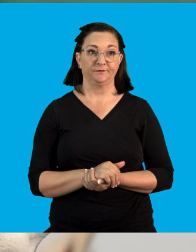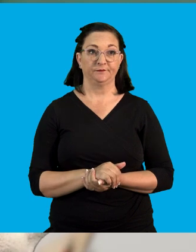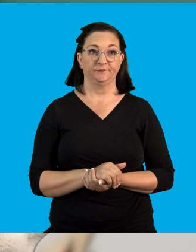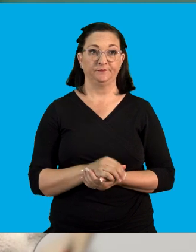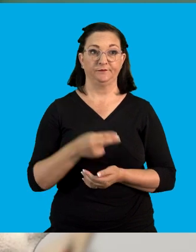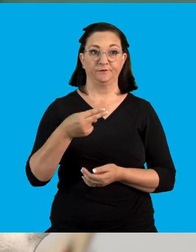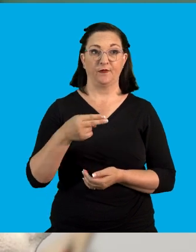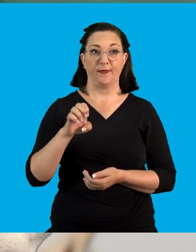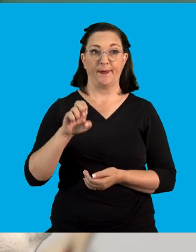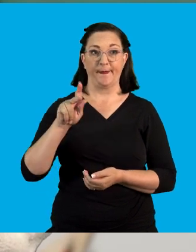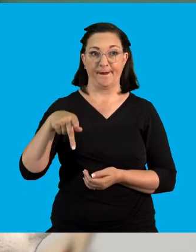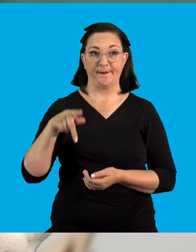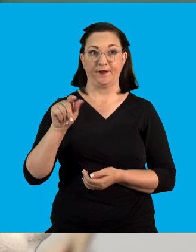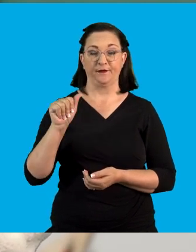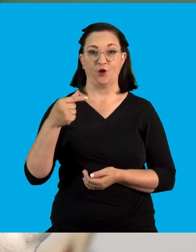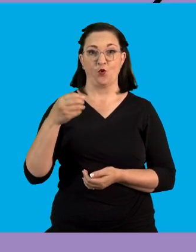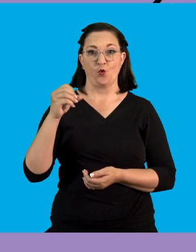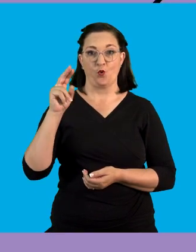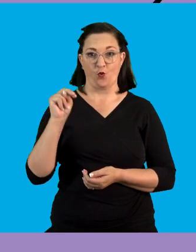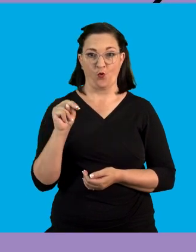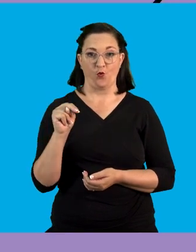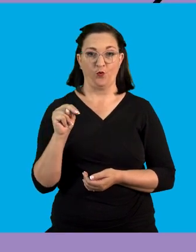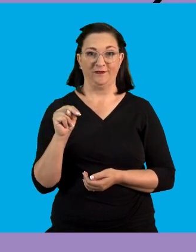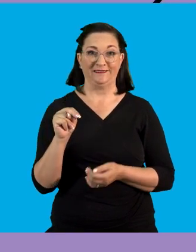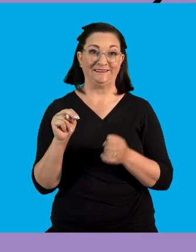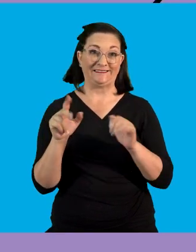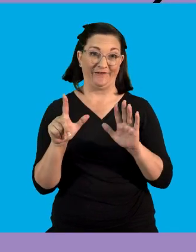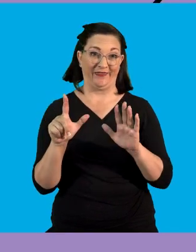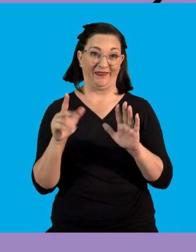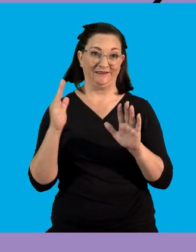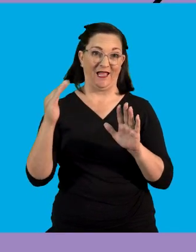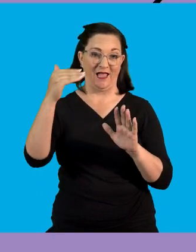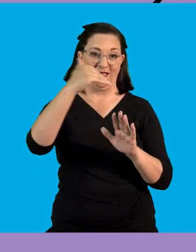Let's now look at the next one, which is a heptagon.